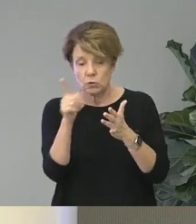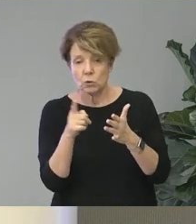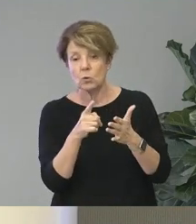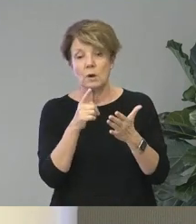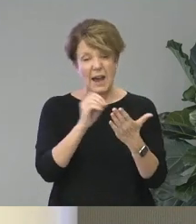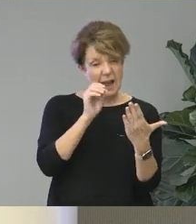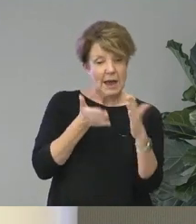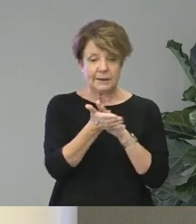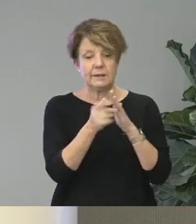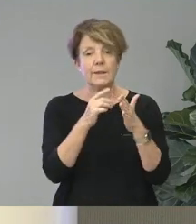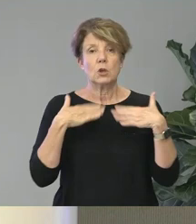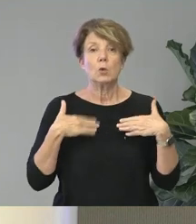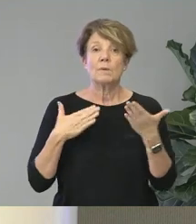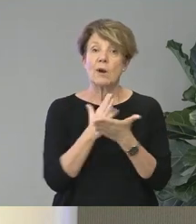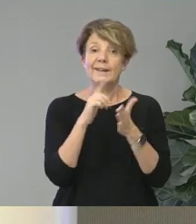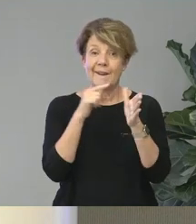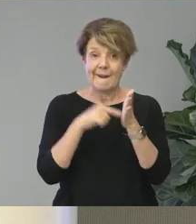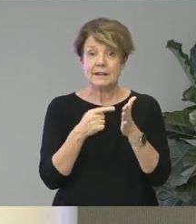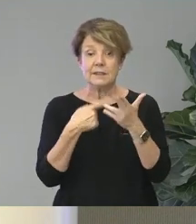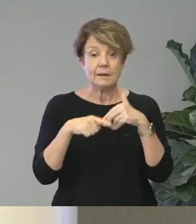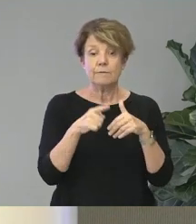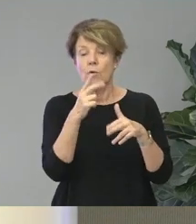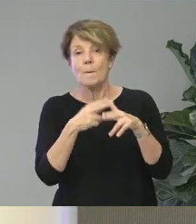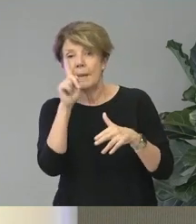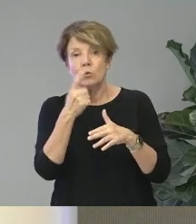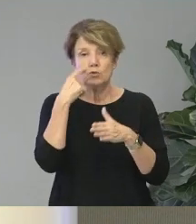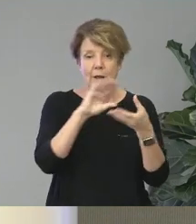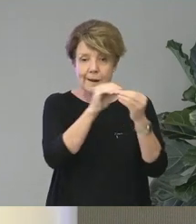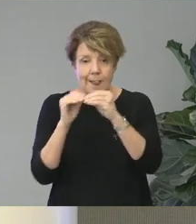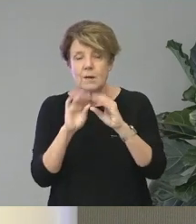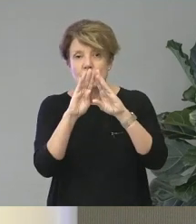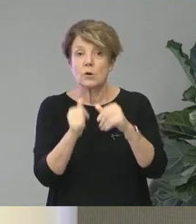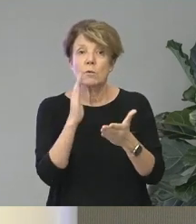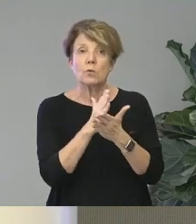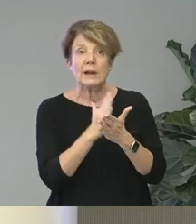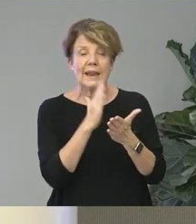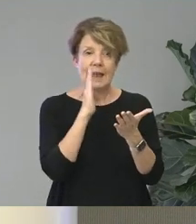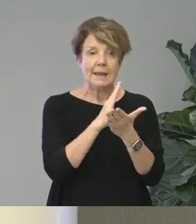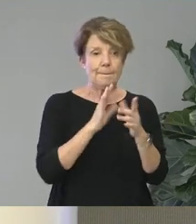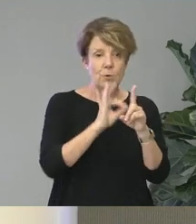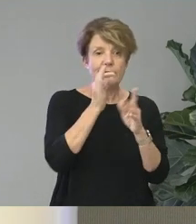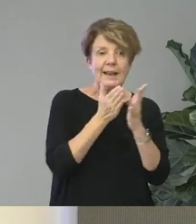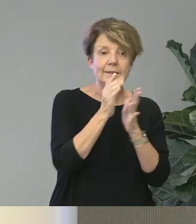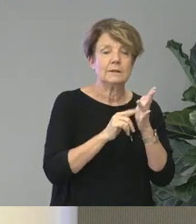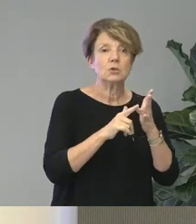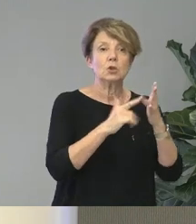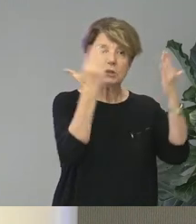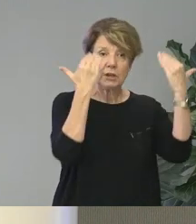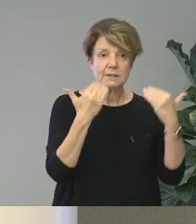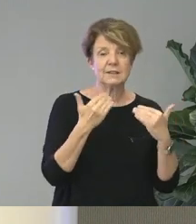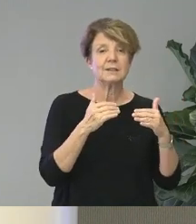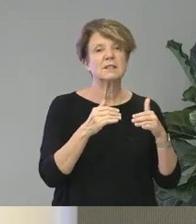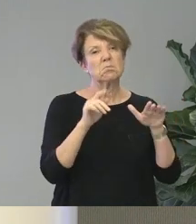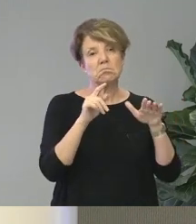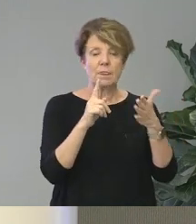Act would substantially improve access to justice and accountability for government decision